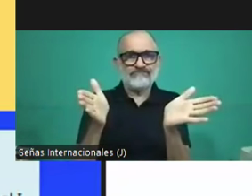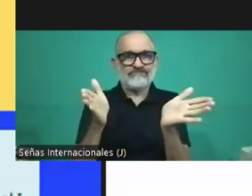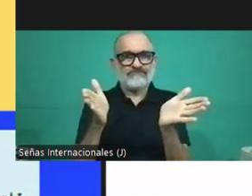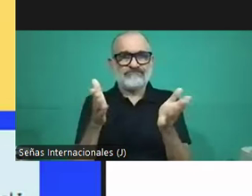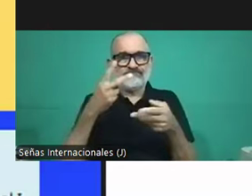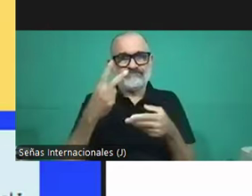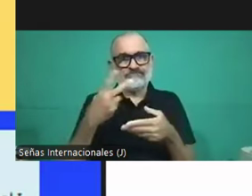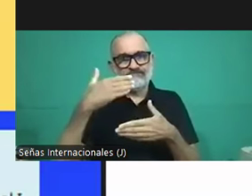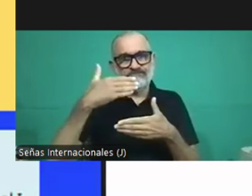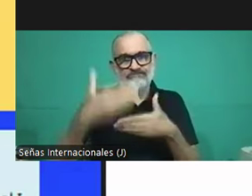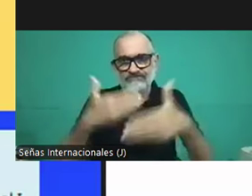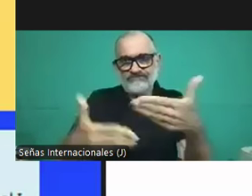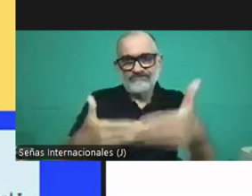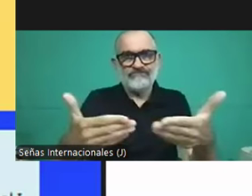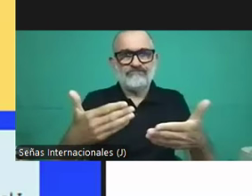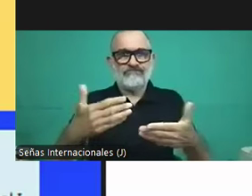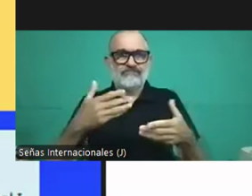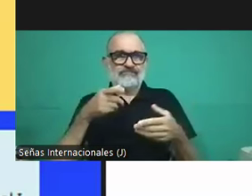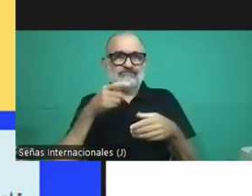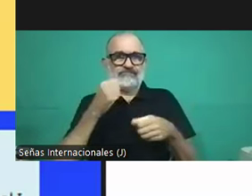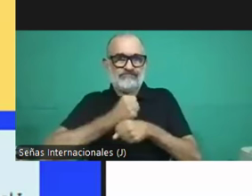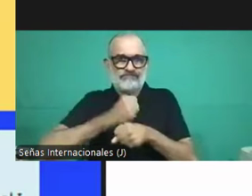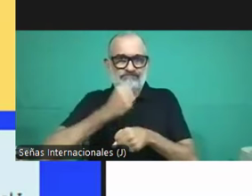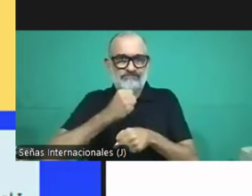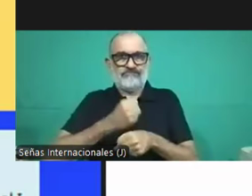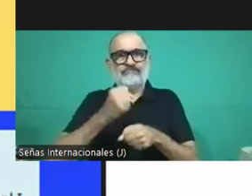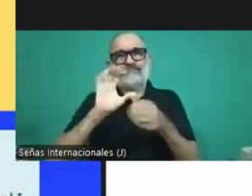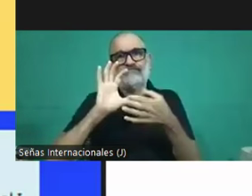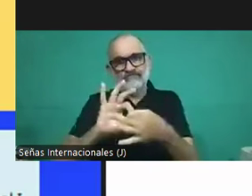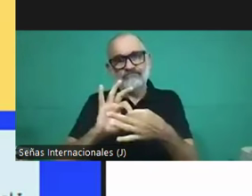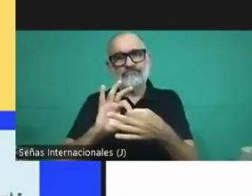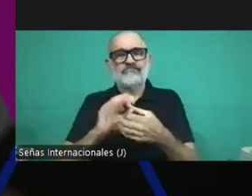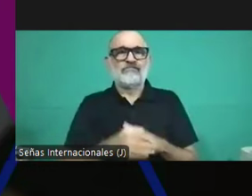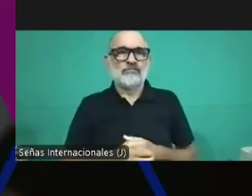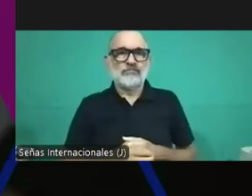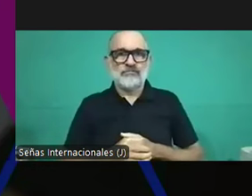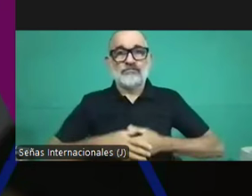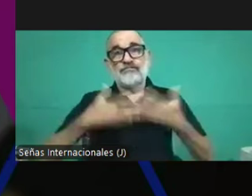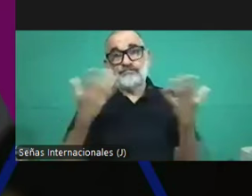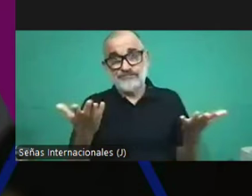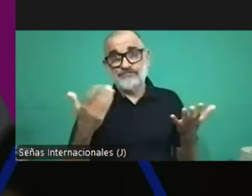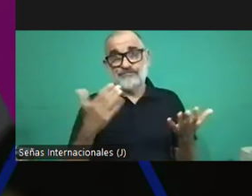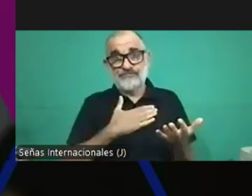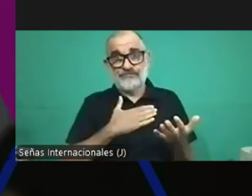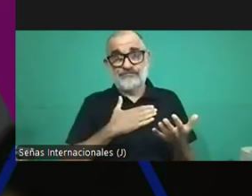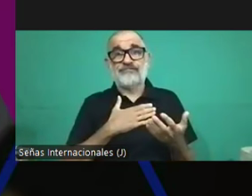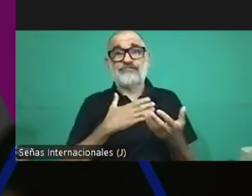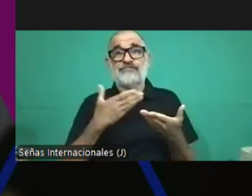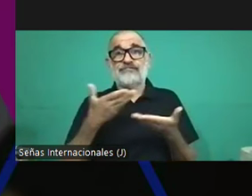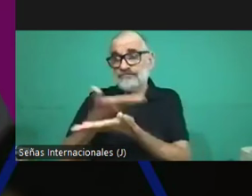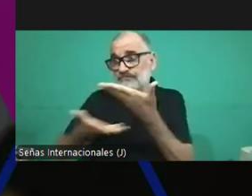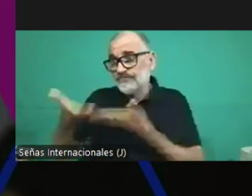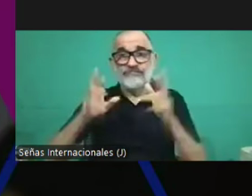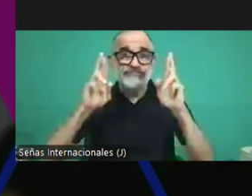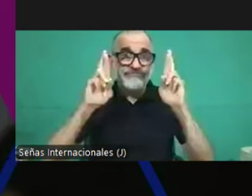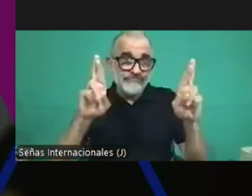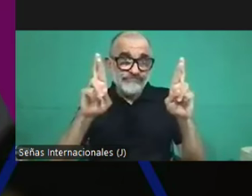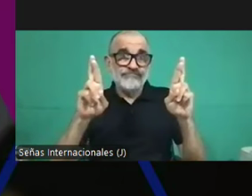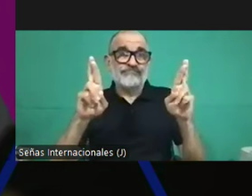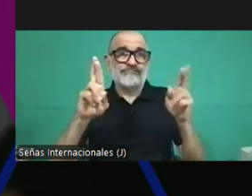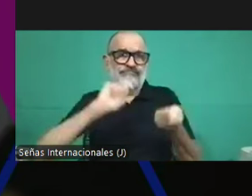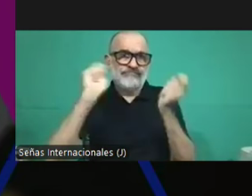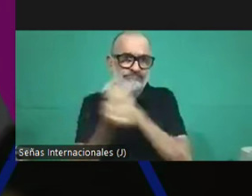gente of bem. procedures is Bom, é uma esperança, né, de que a gente consiga giving us atender mais hope, gente. actually. It's Eu não